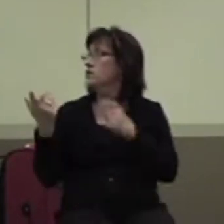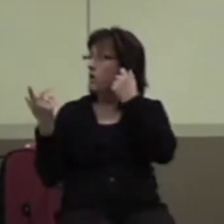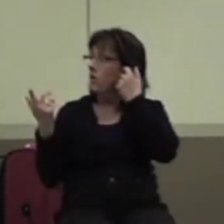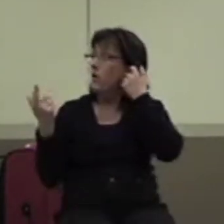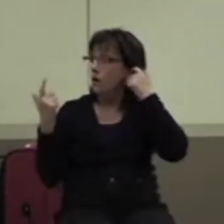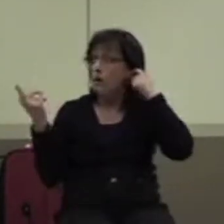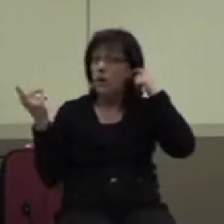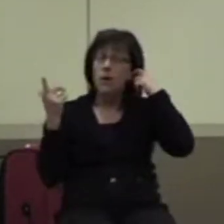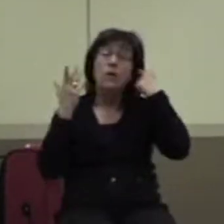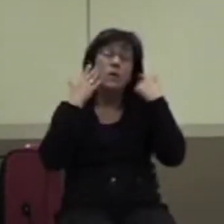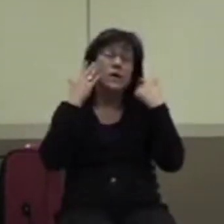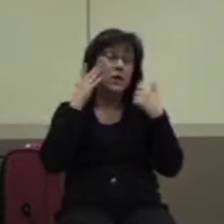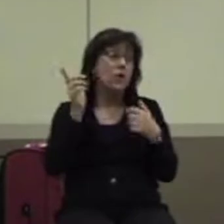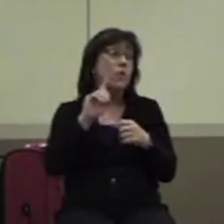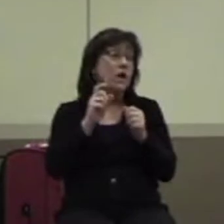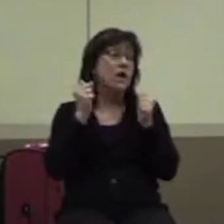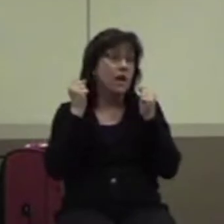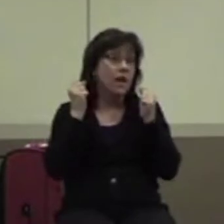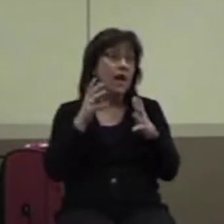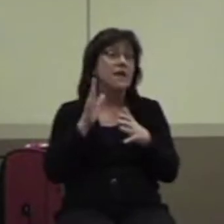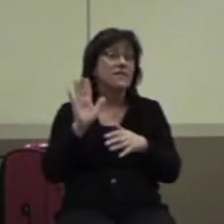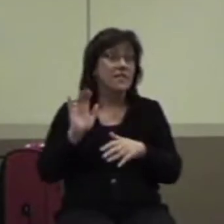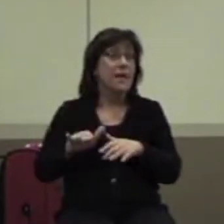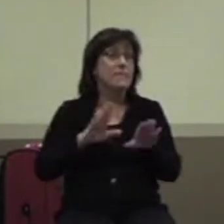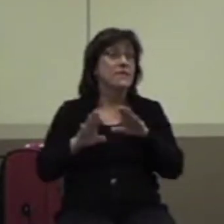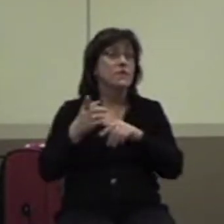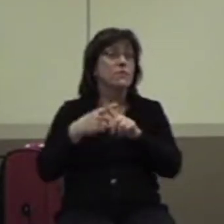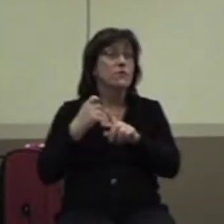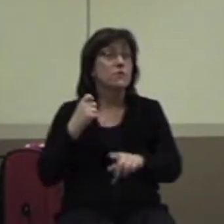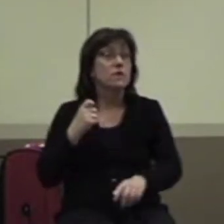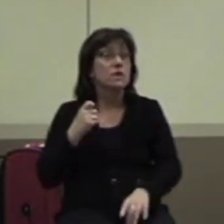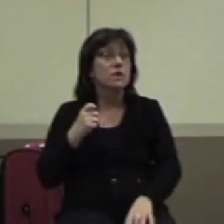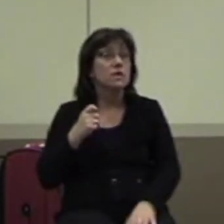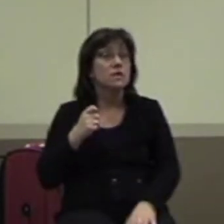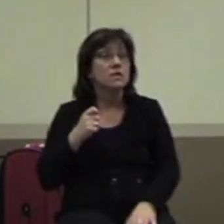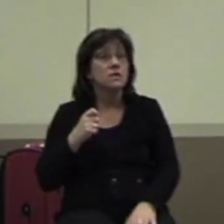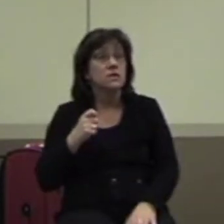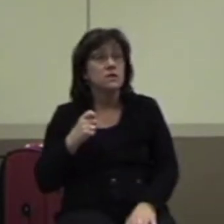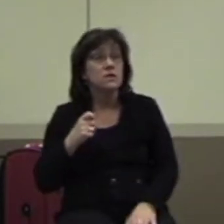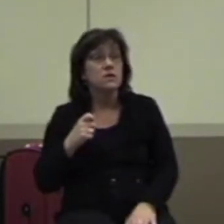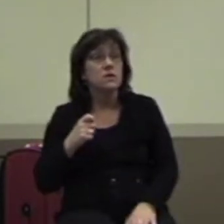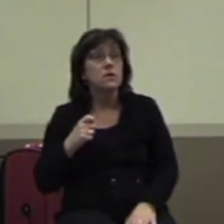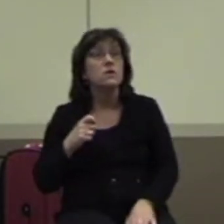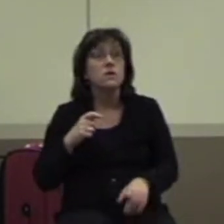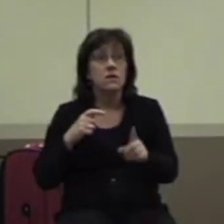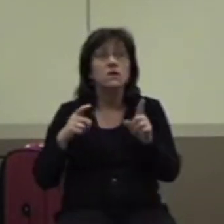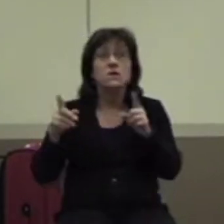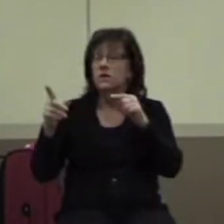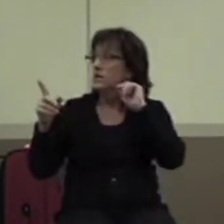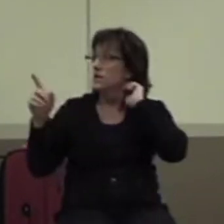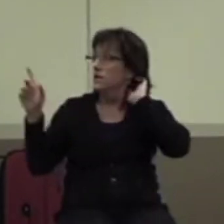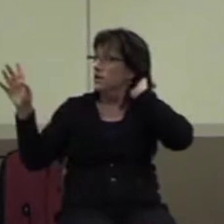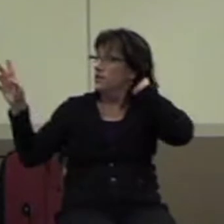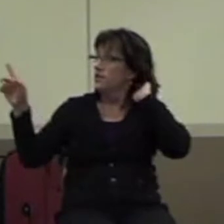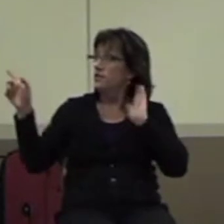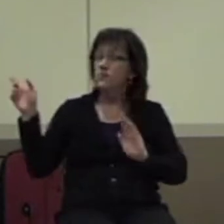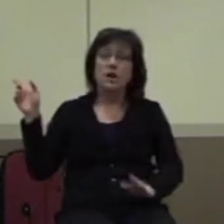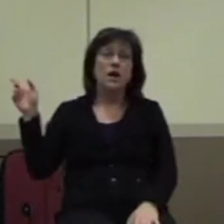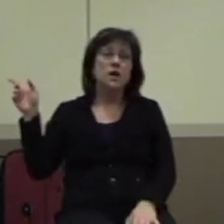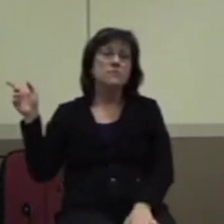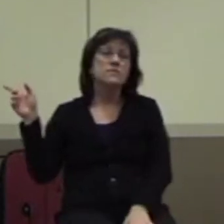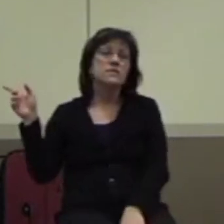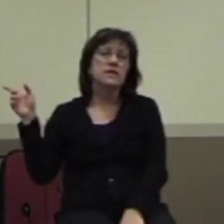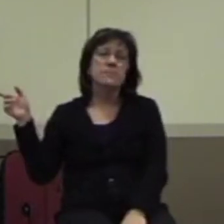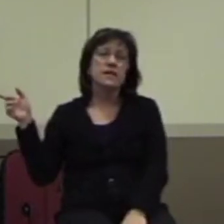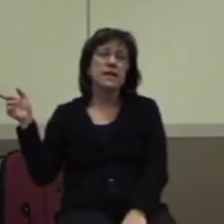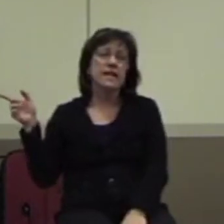So we know where a lot of this behavior is coming from. I wouldn't even have to collect data on that. Real quick, I know.